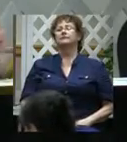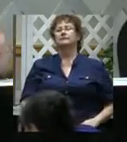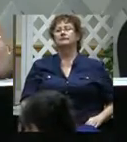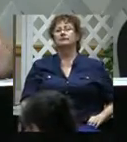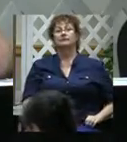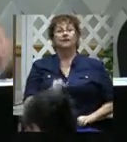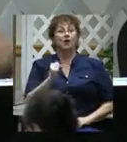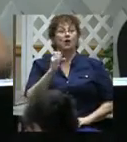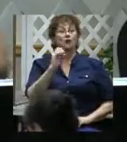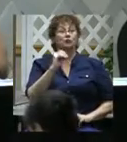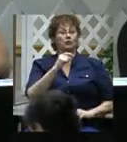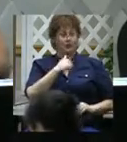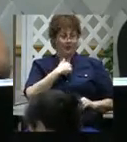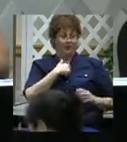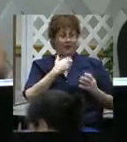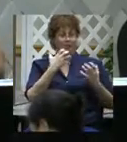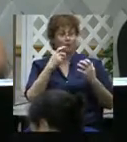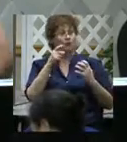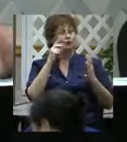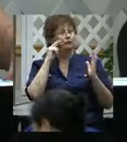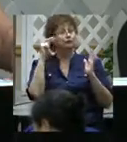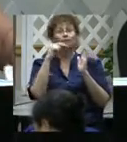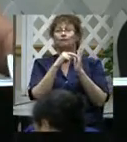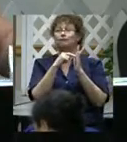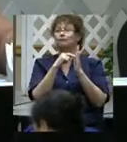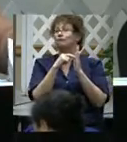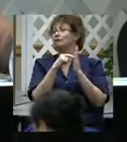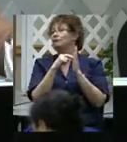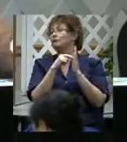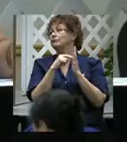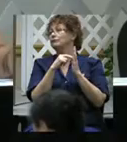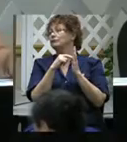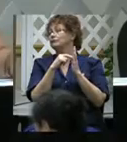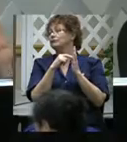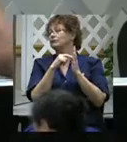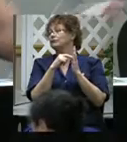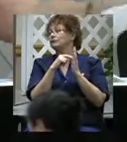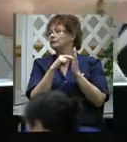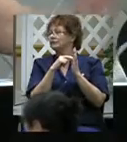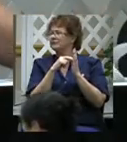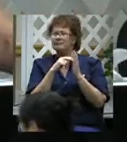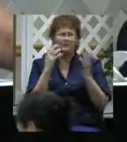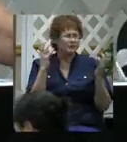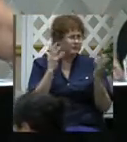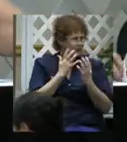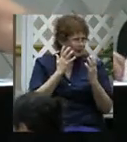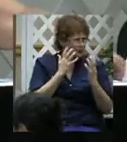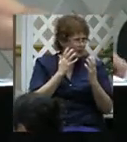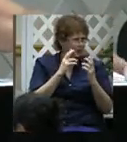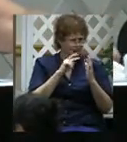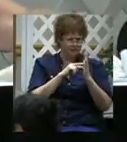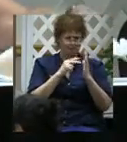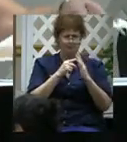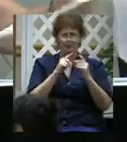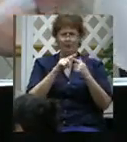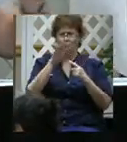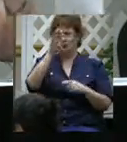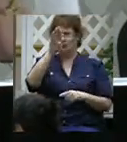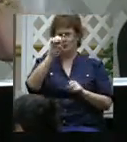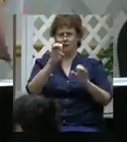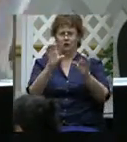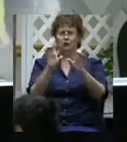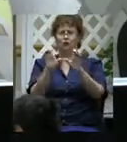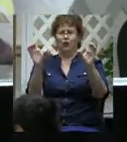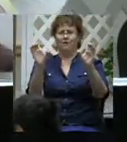So that's where I would like you to take a look at but what does it mean to be certified? And there's a